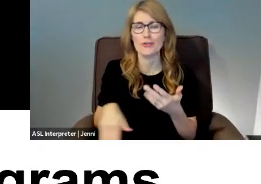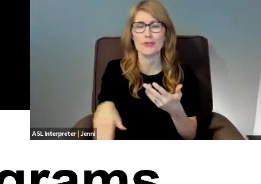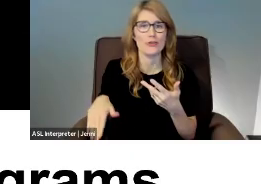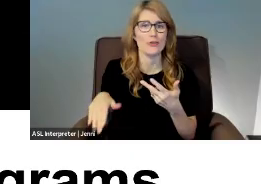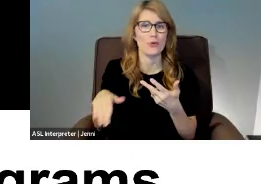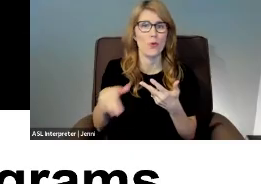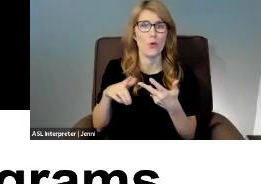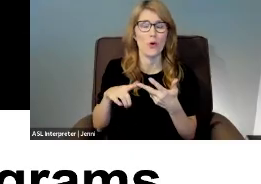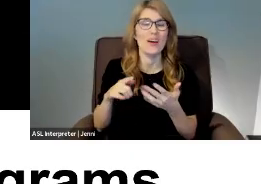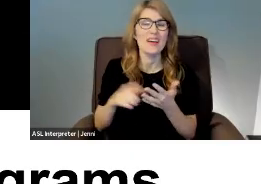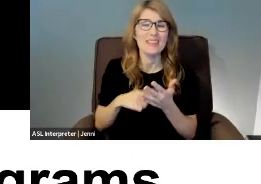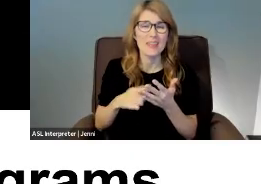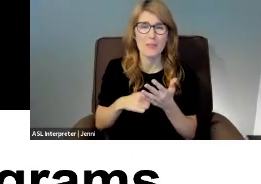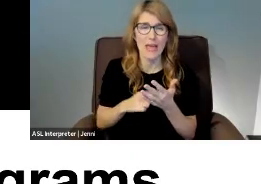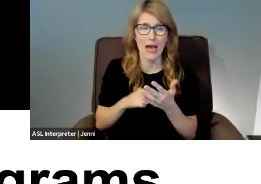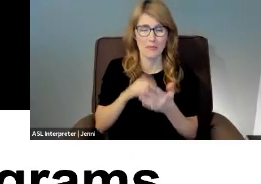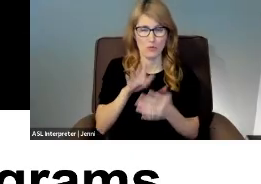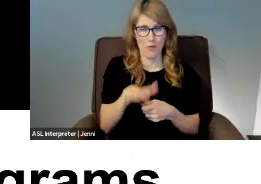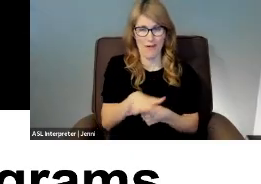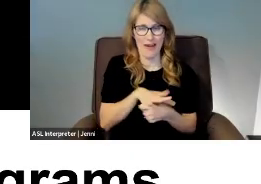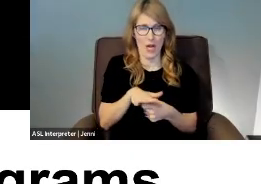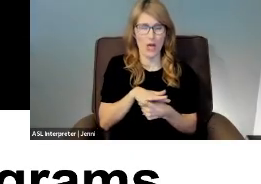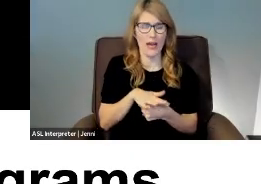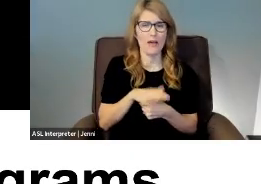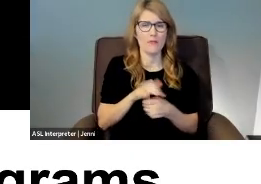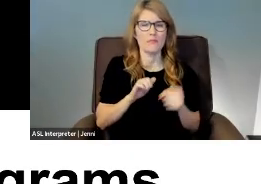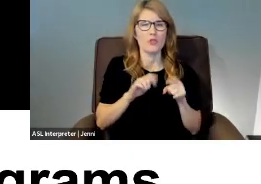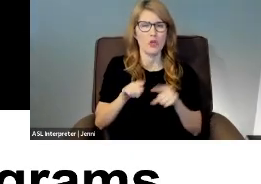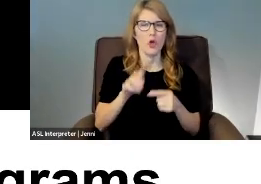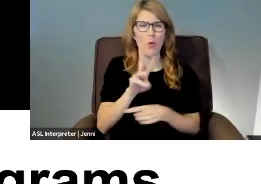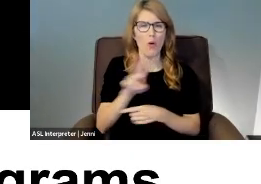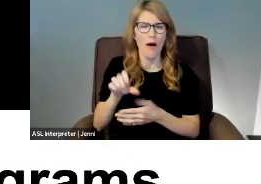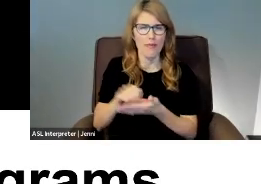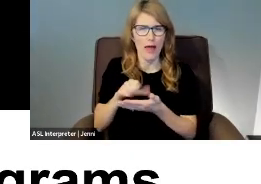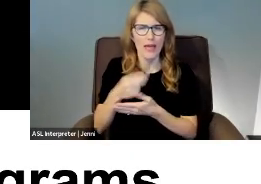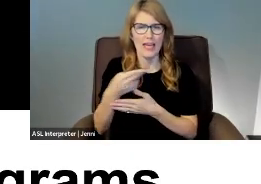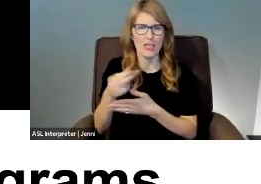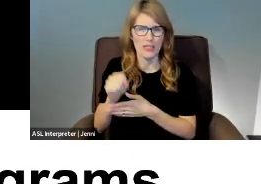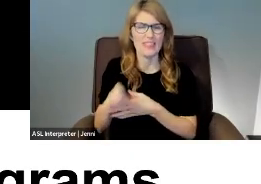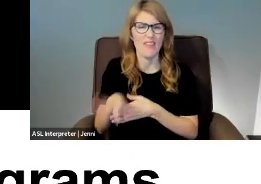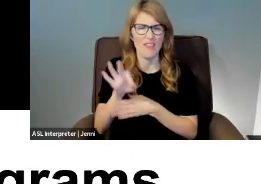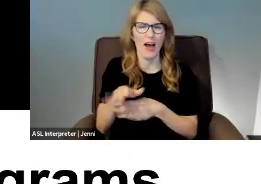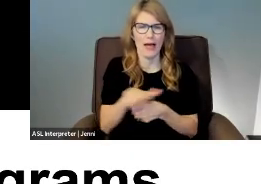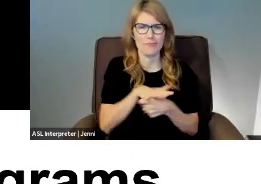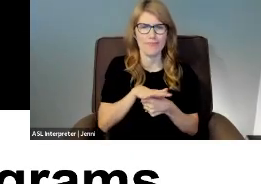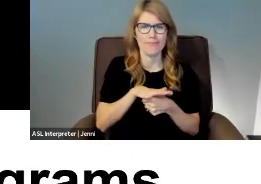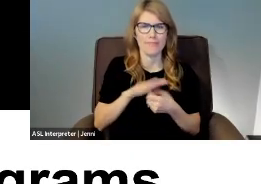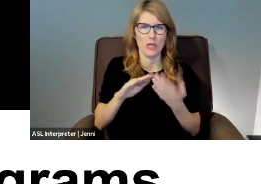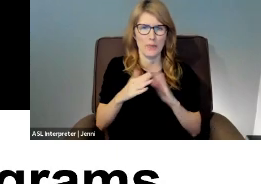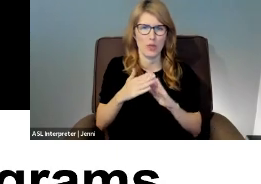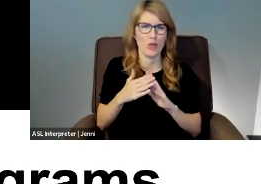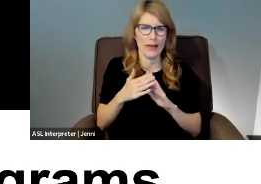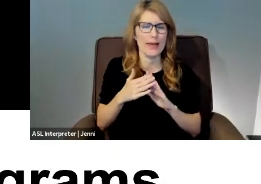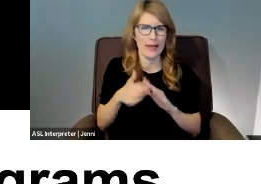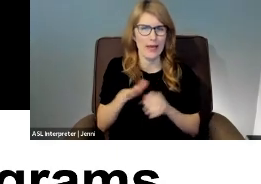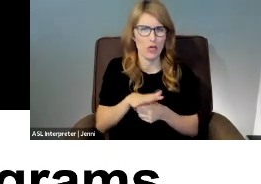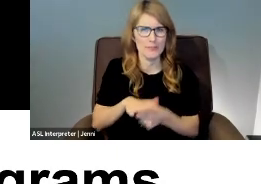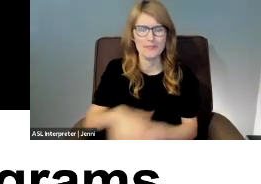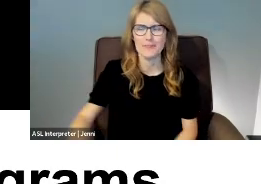sometimes there's neighborhood areas where you can go online to HHS and find those community partner